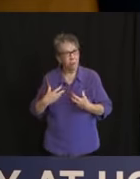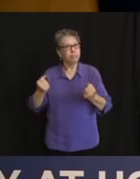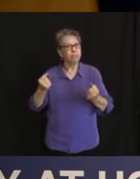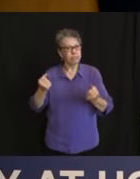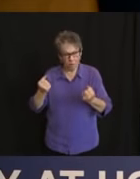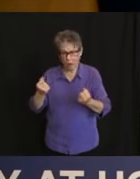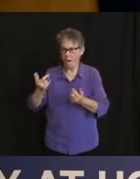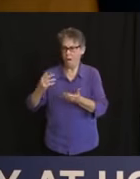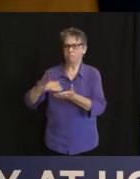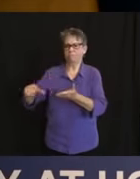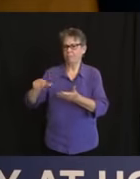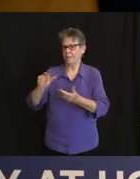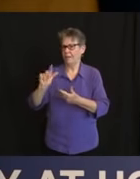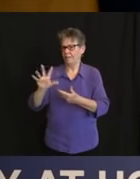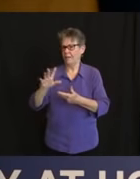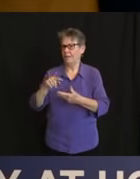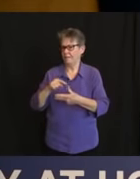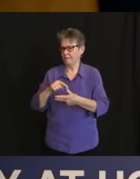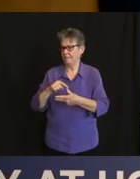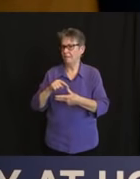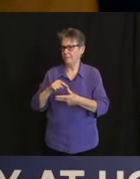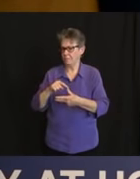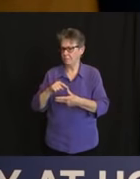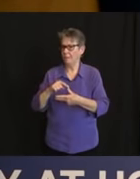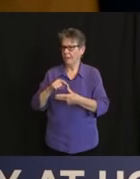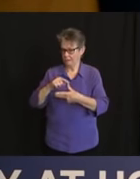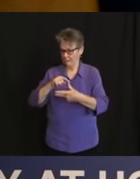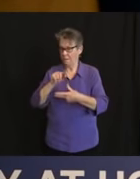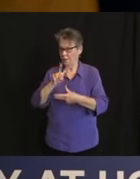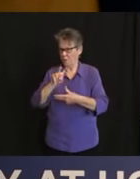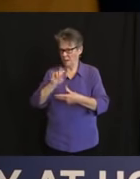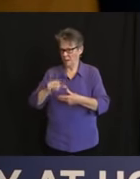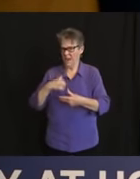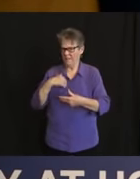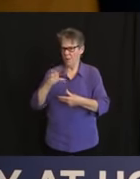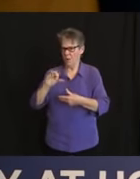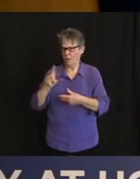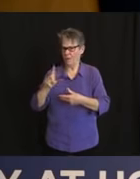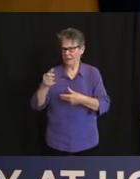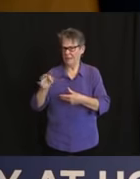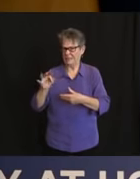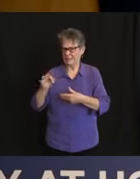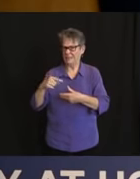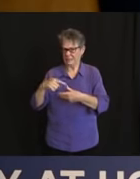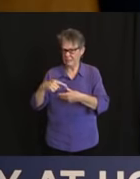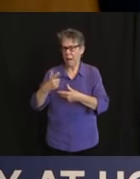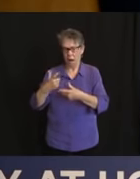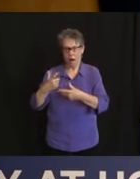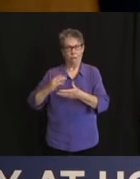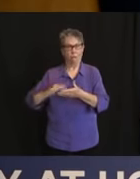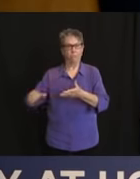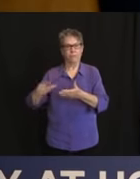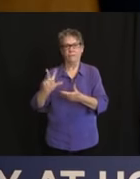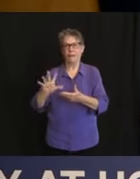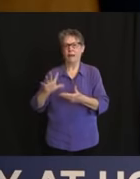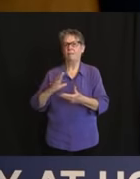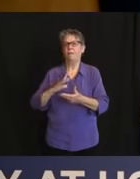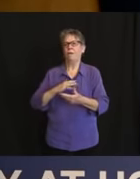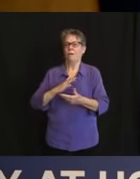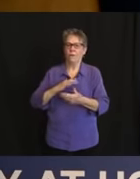had COVID-19. I want to thank all the staff there and those working at the other sites. They're providing a tremendous